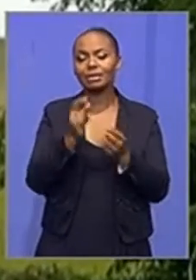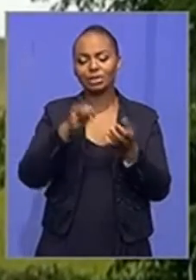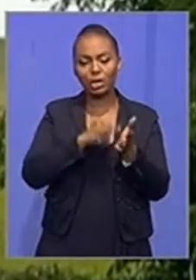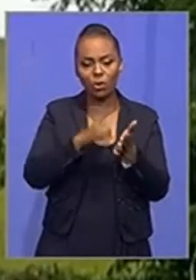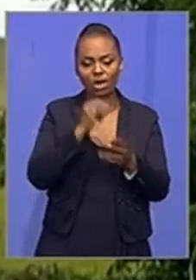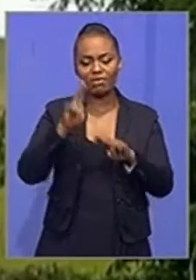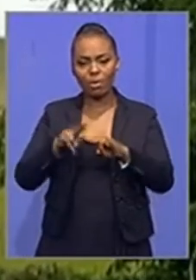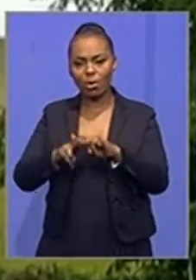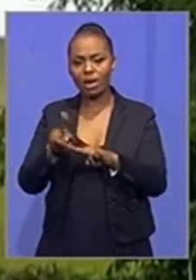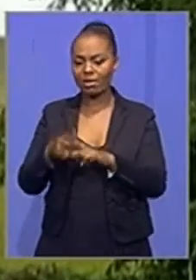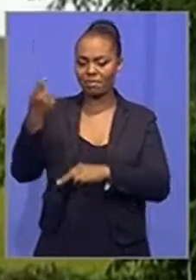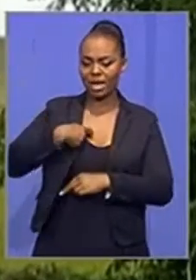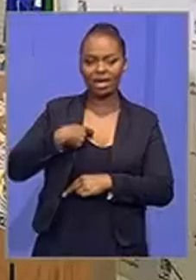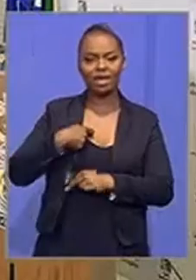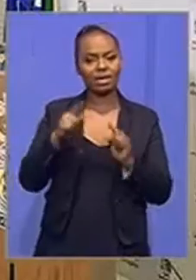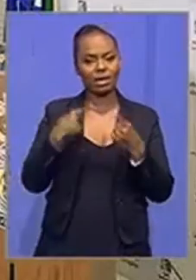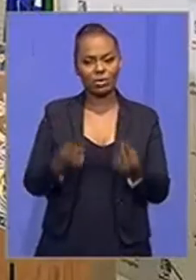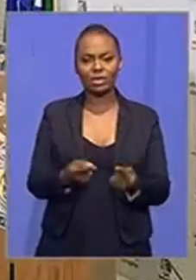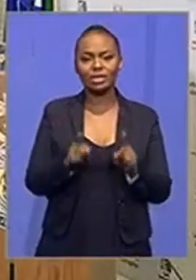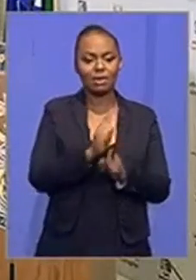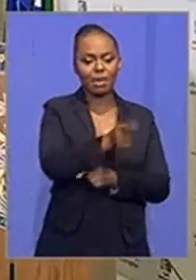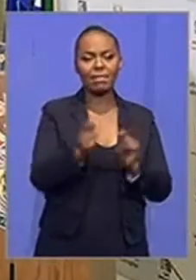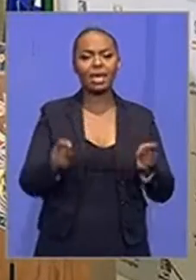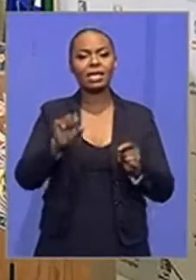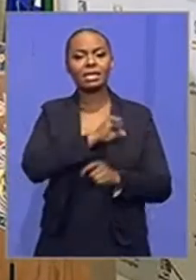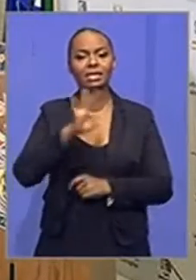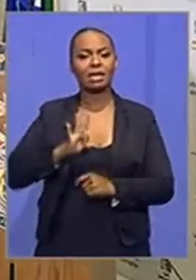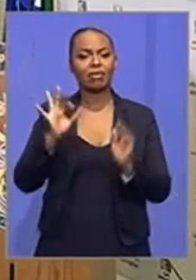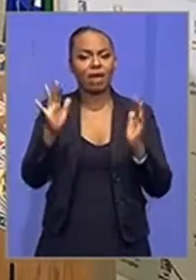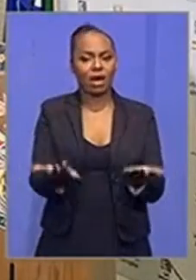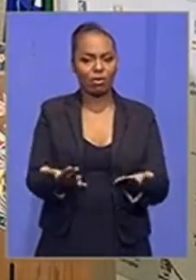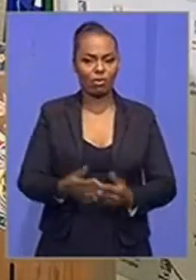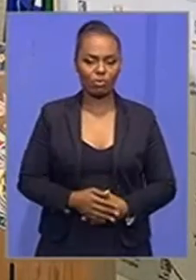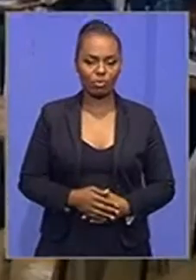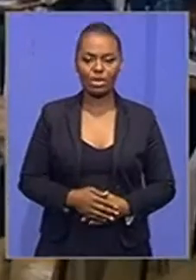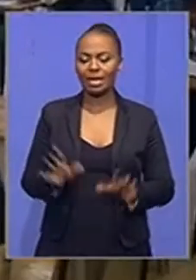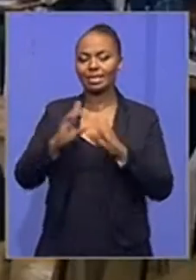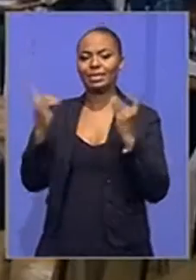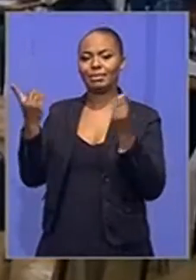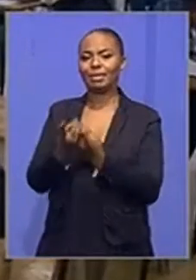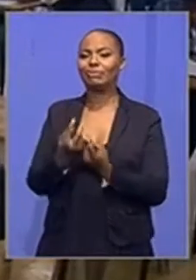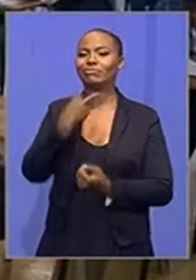ability to pay their own staff. Lefapha ha le a kgona ho hlalosa hore na tiehiso